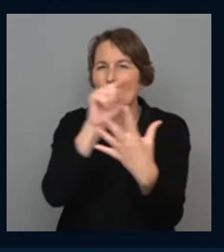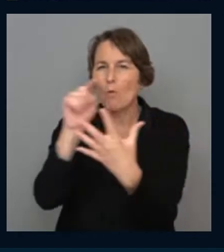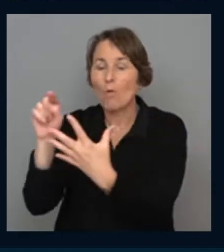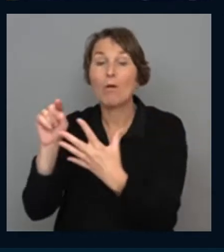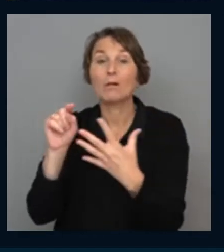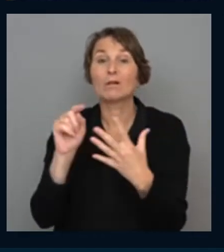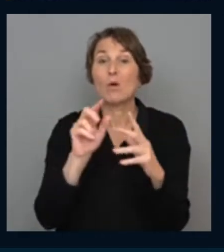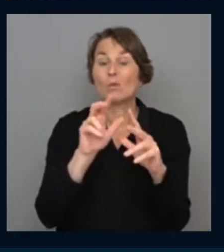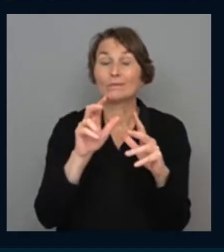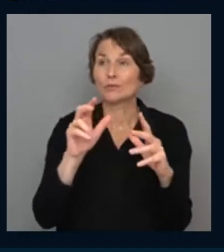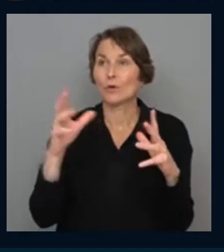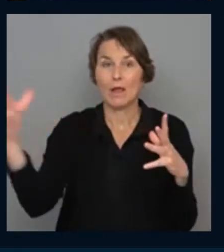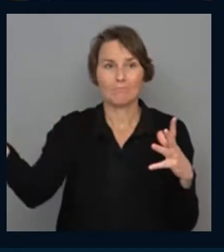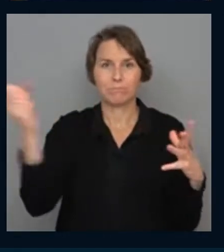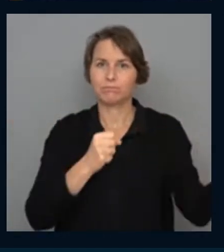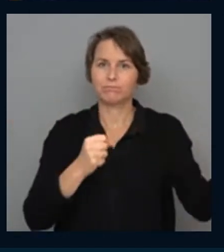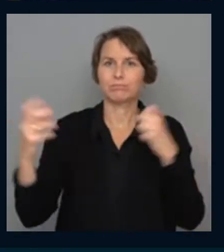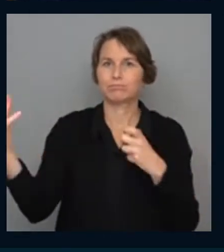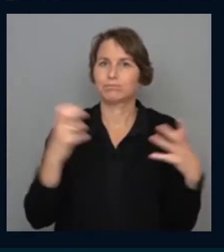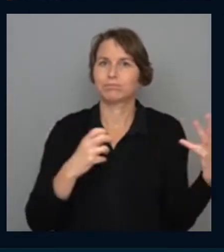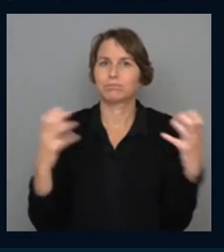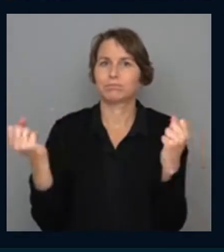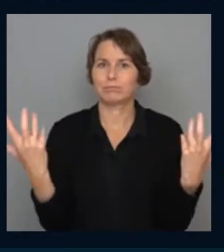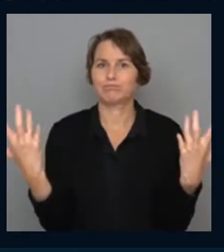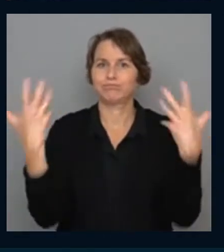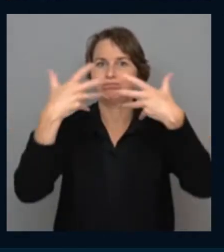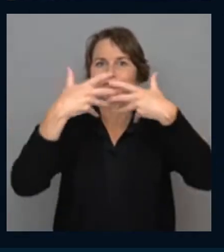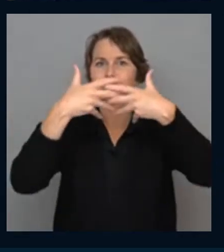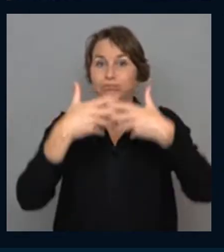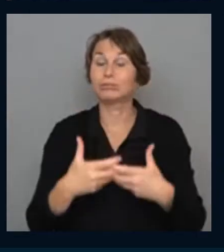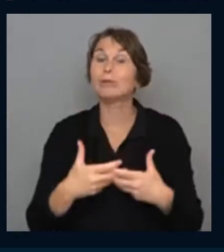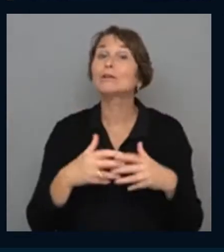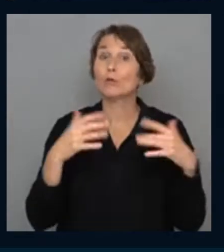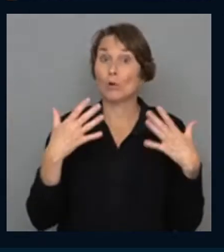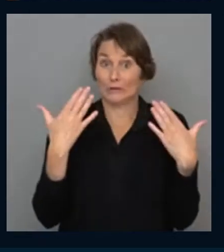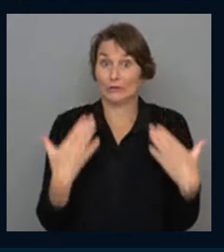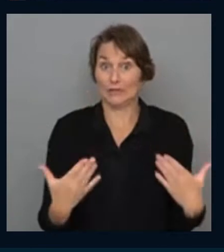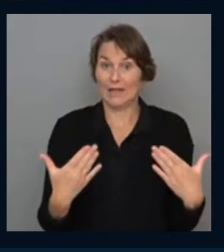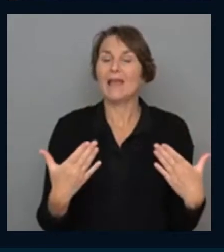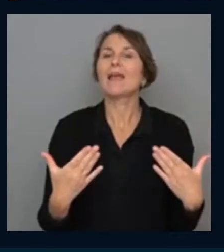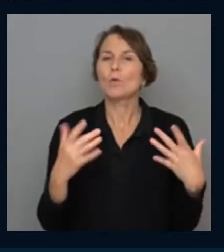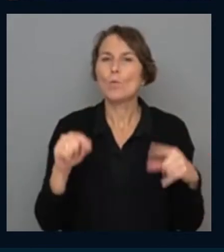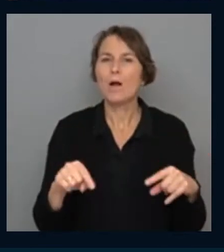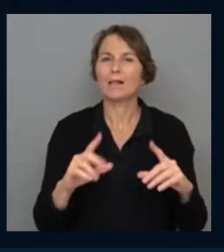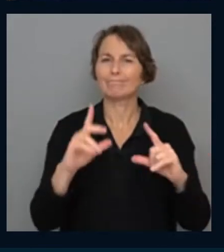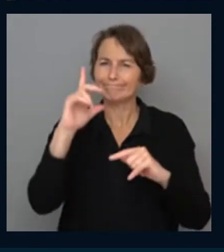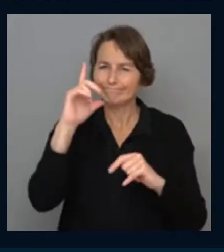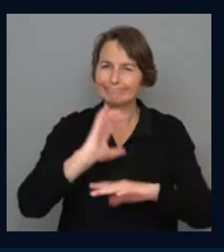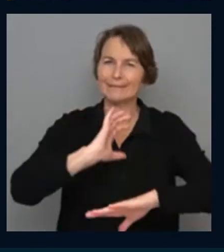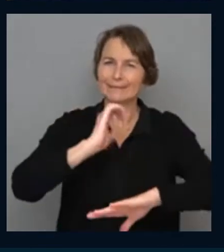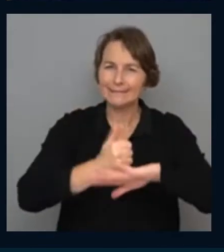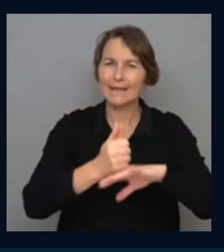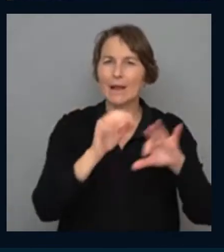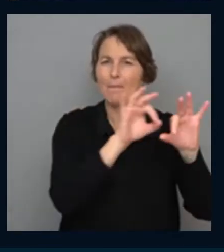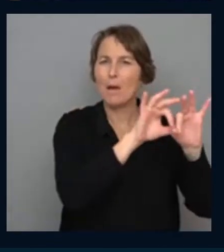environment releases and deployment approval. So we're going to set up an automated pipeline today from end to end and deploy our application. We're going to put in some gates and some